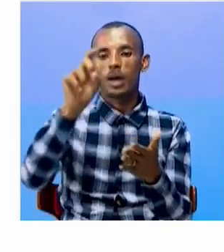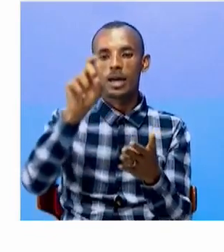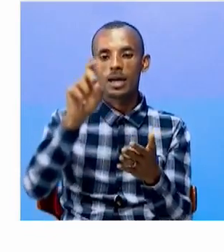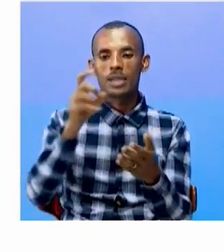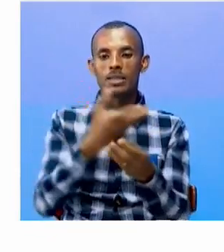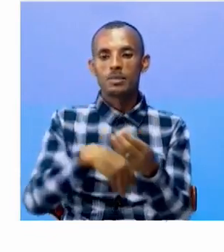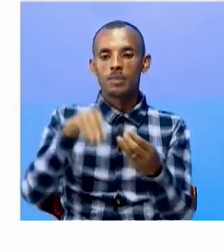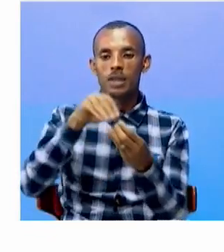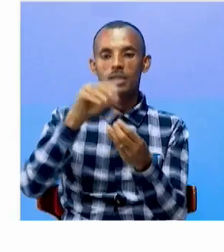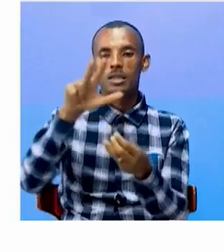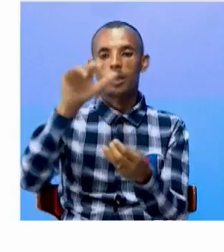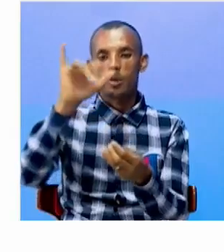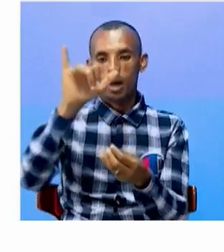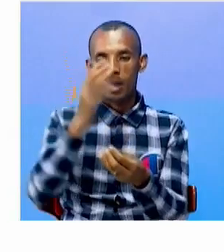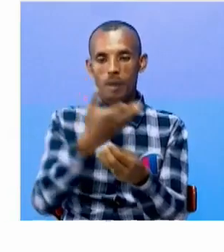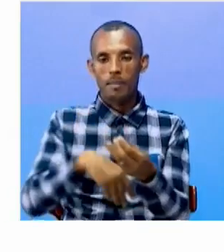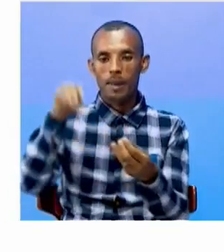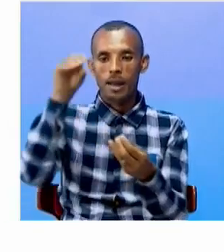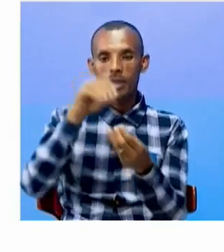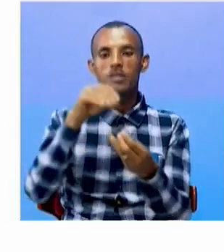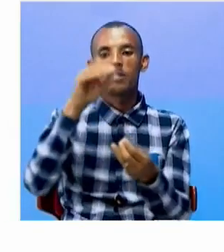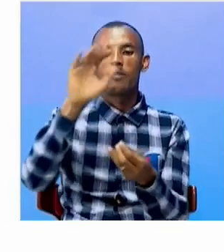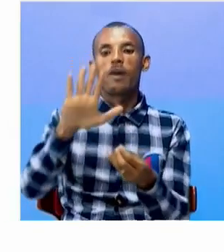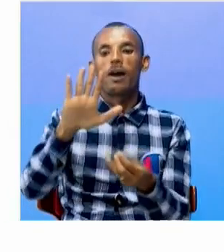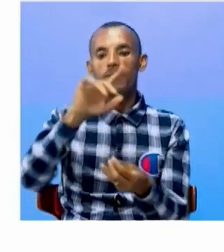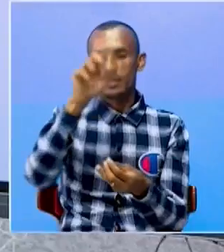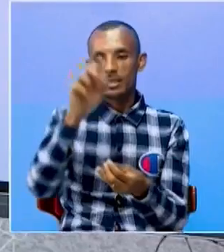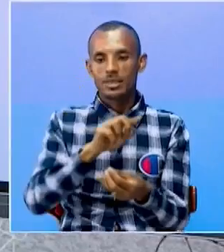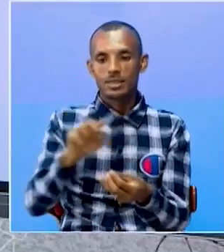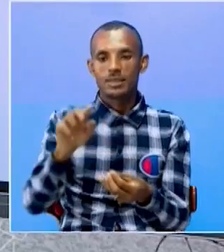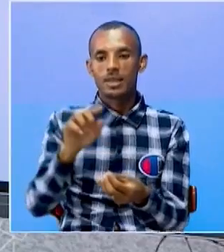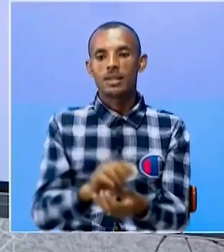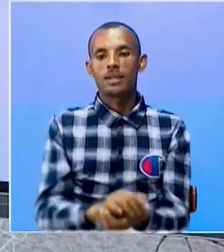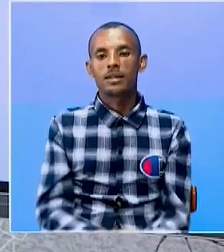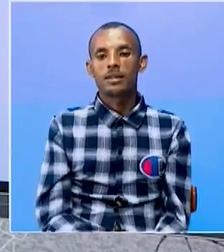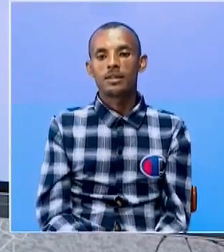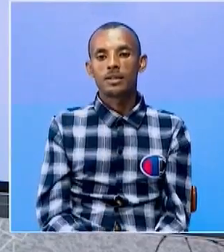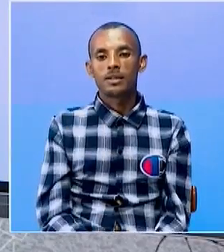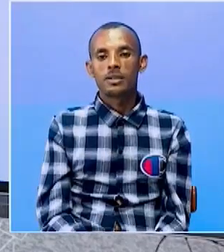3y plus 5z.